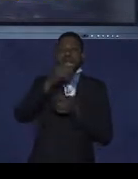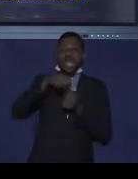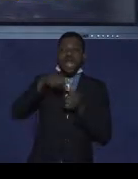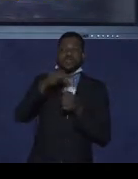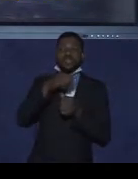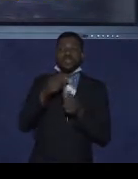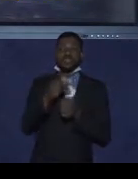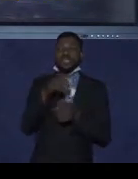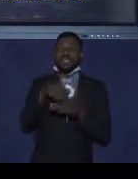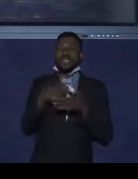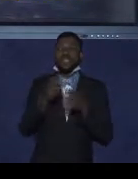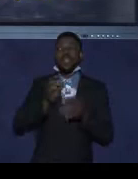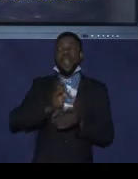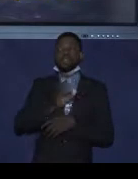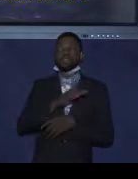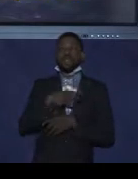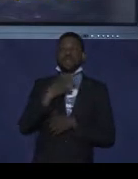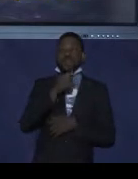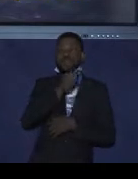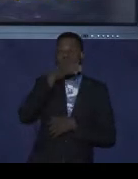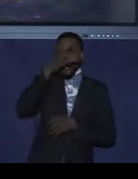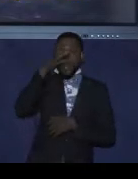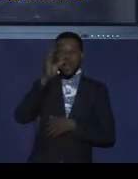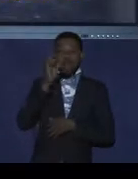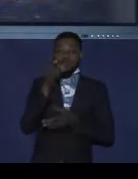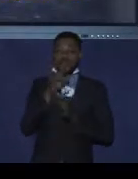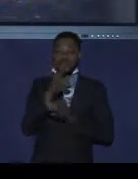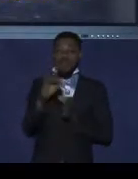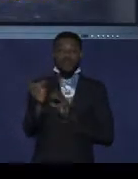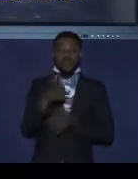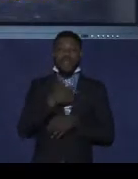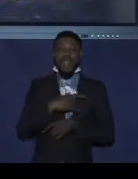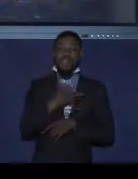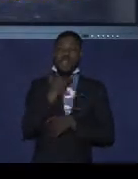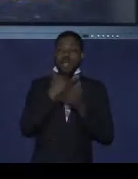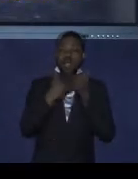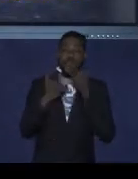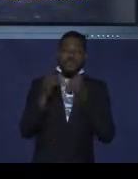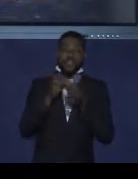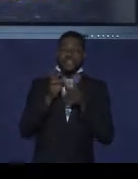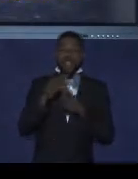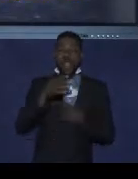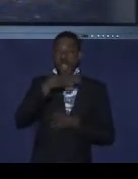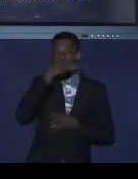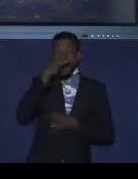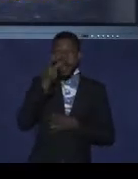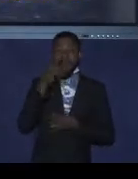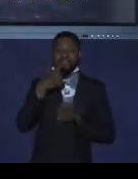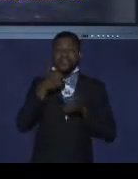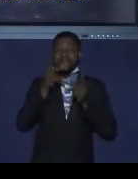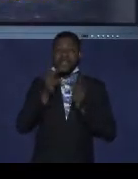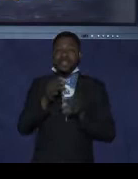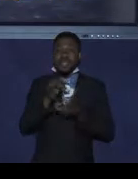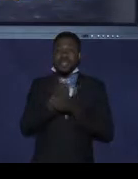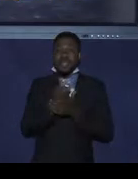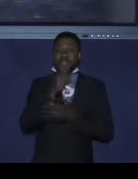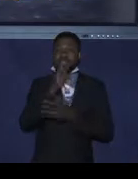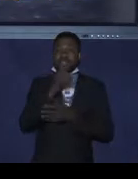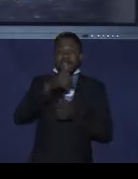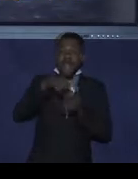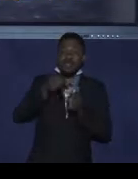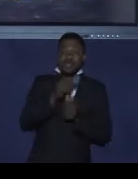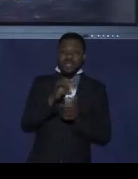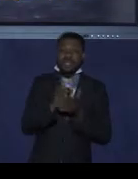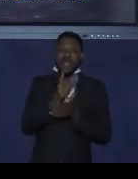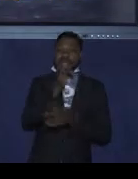associate in the commission of a crime. If you commit any offense or any crime, the person that is an associate